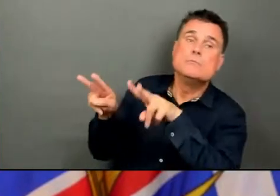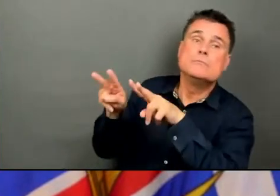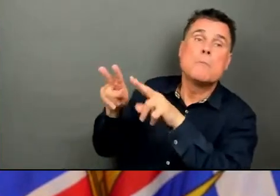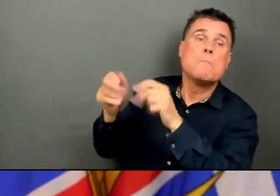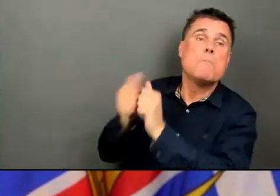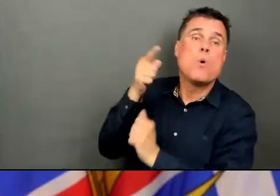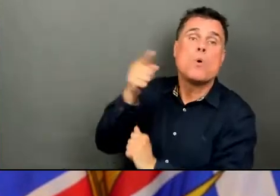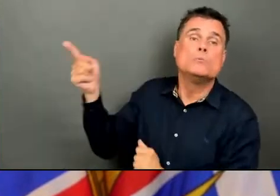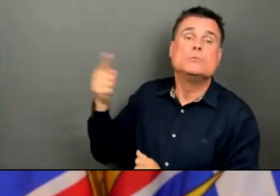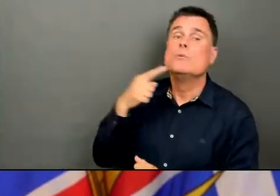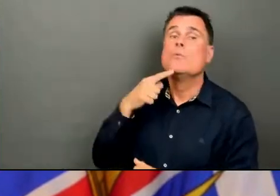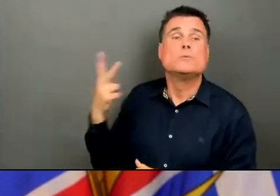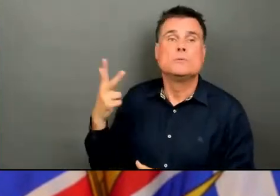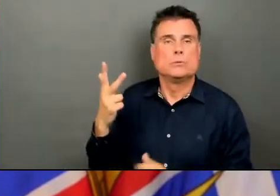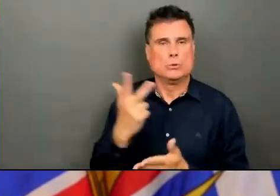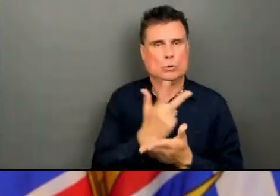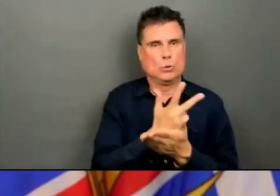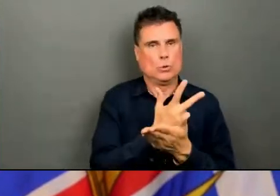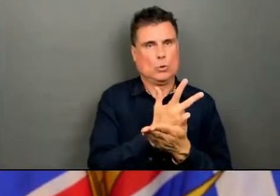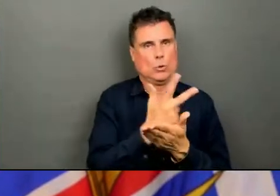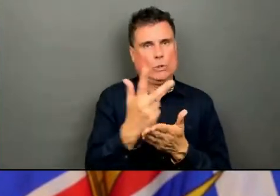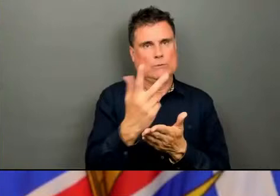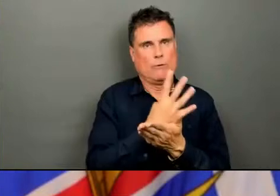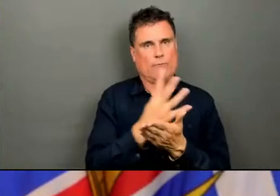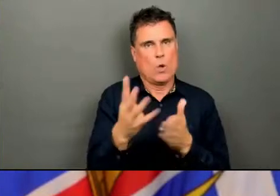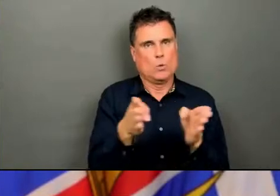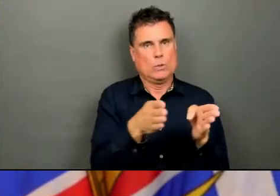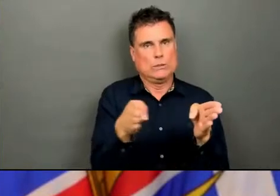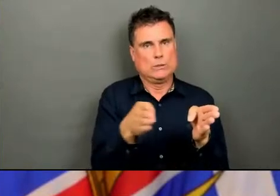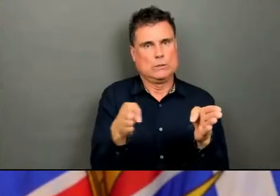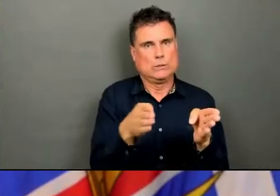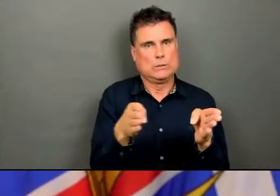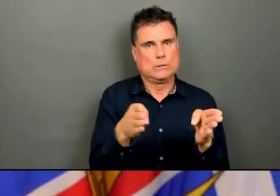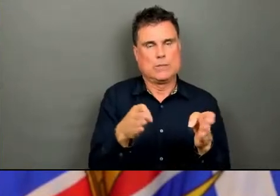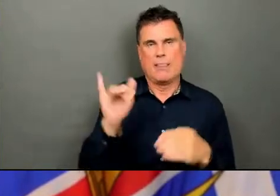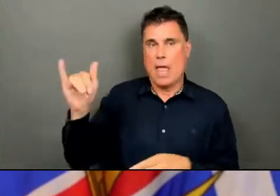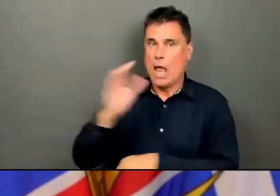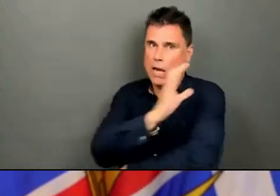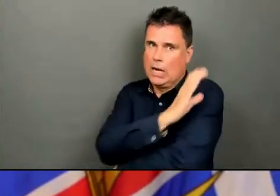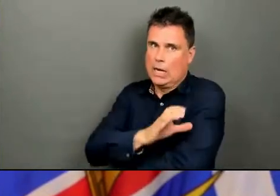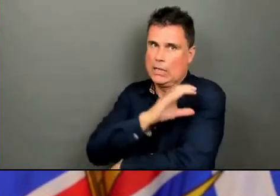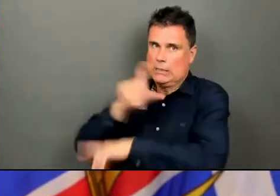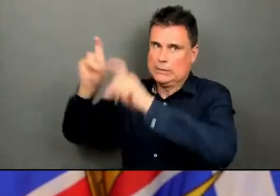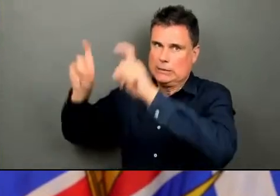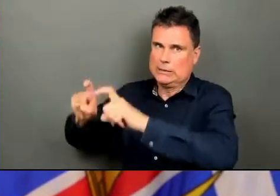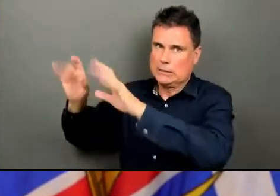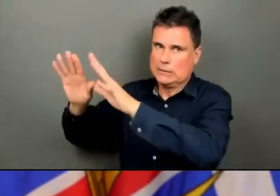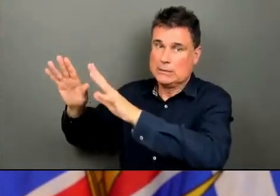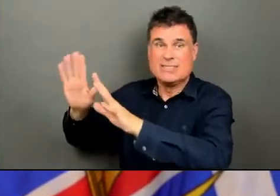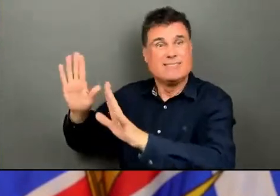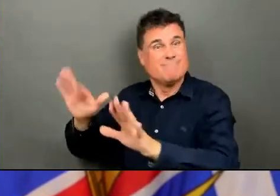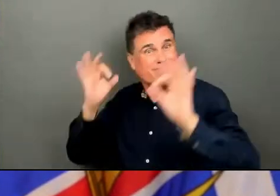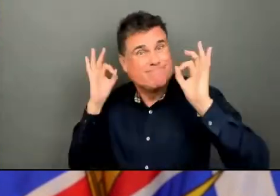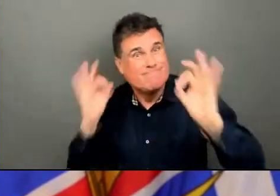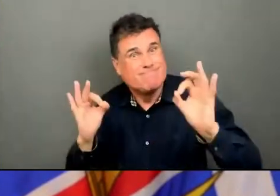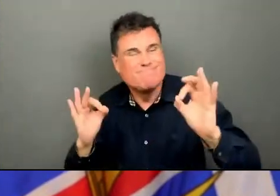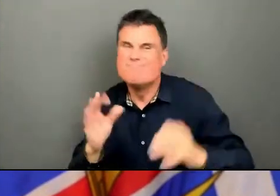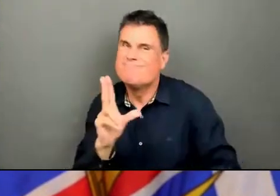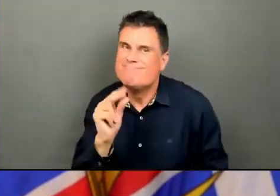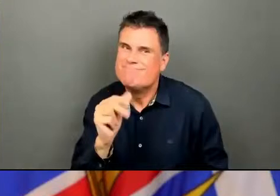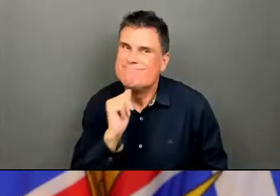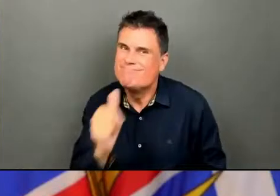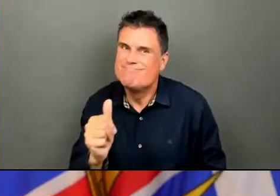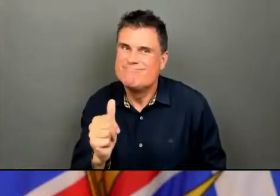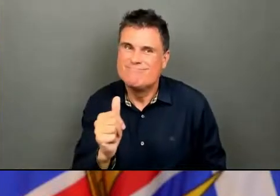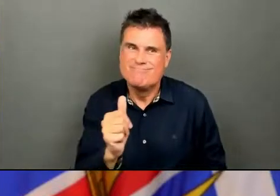was used in the clinical trials is probably not the optimal interval. But whether there's